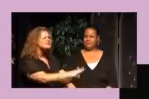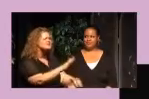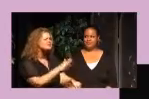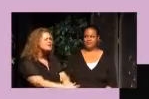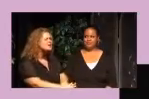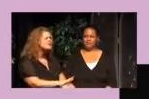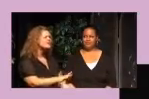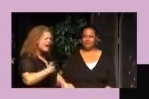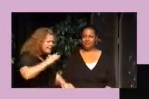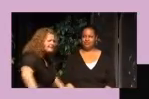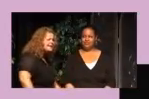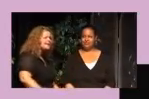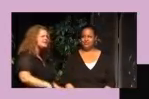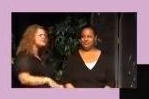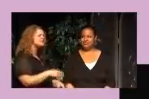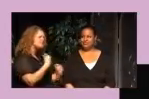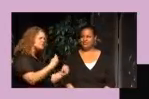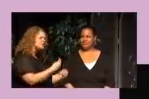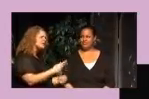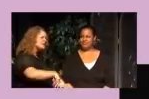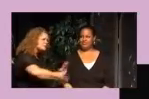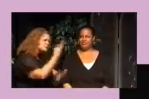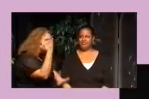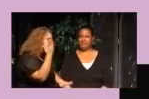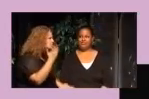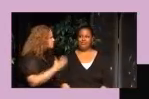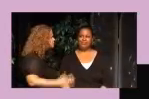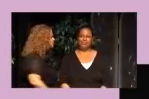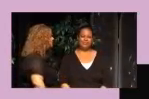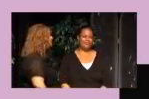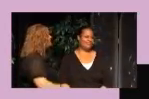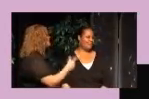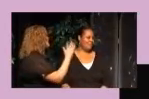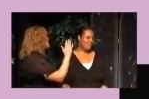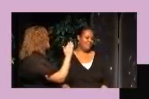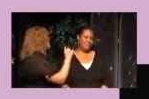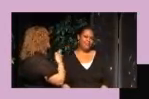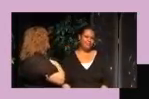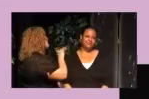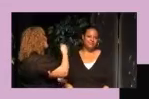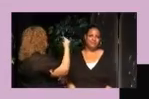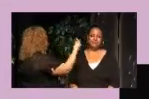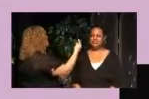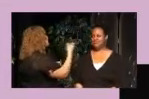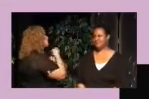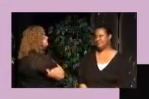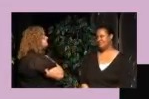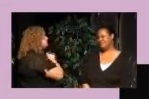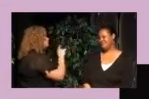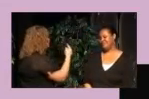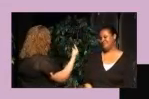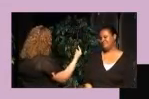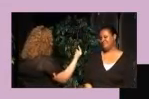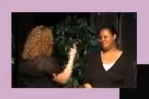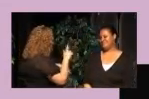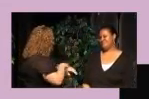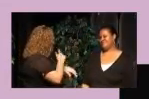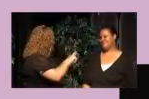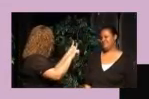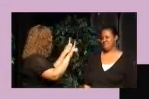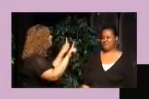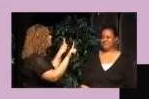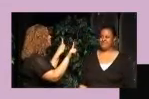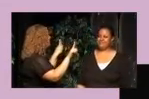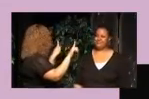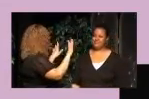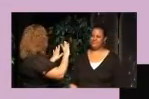Enough. I'm late. I'm late. Goodbye, my only love. I shan't be long.